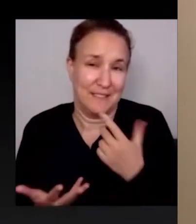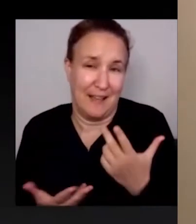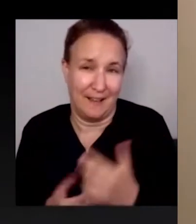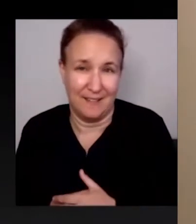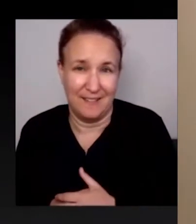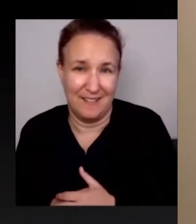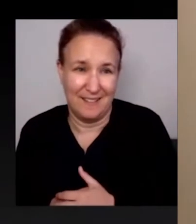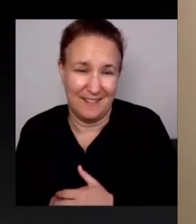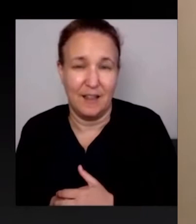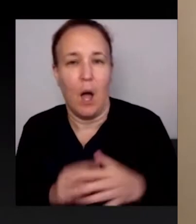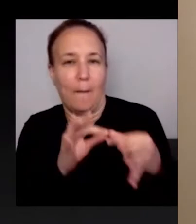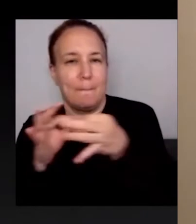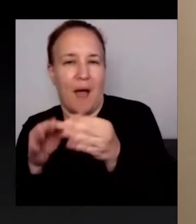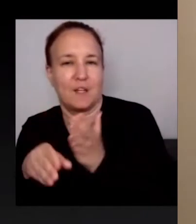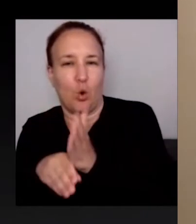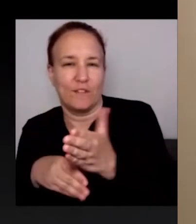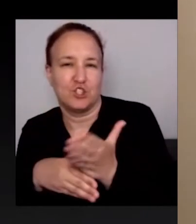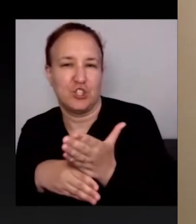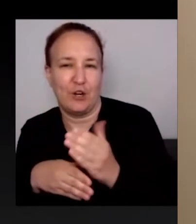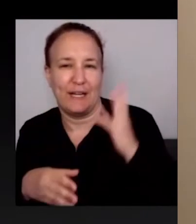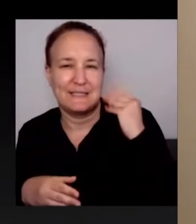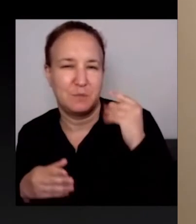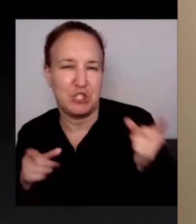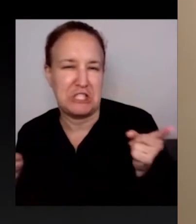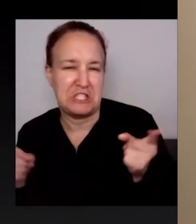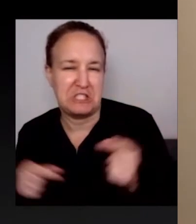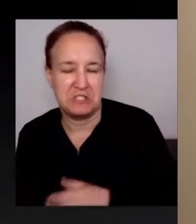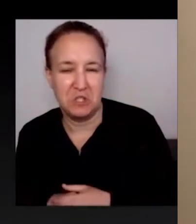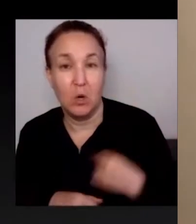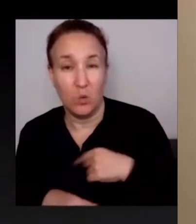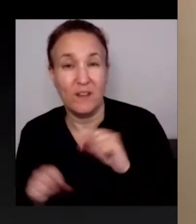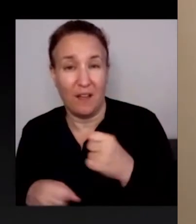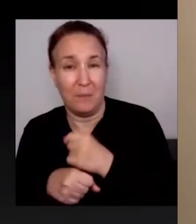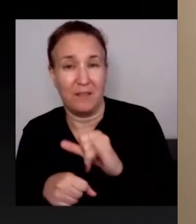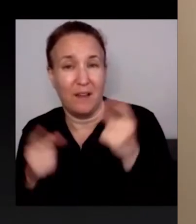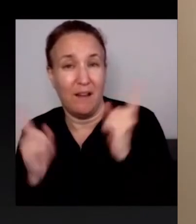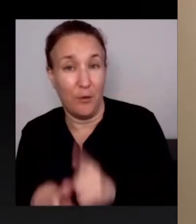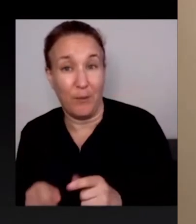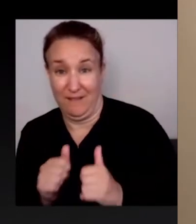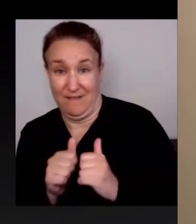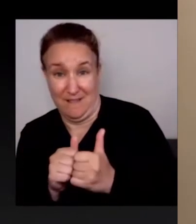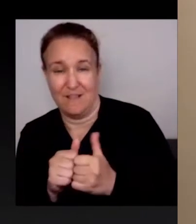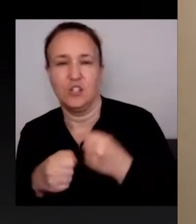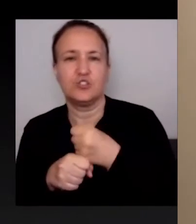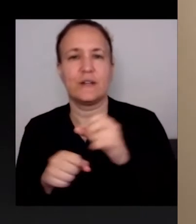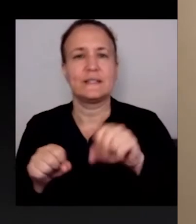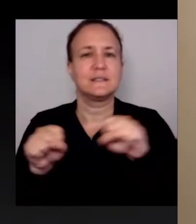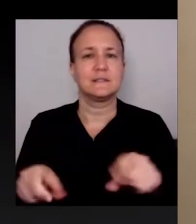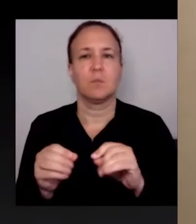shared experiences. And we can make that happen by designing systems that are more open.